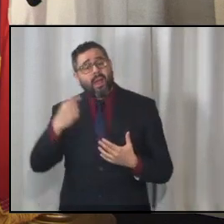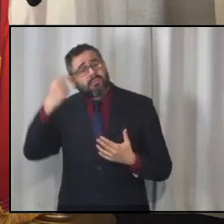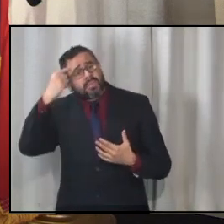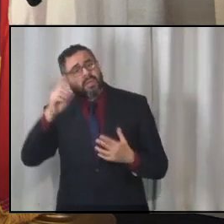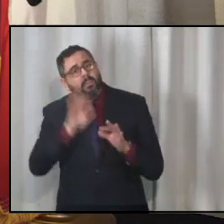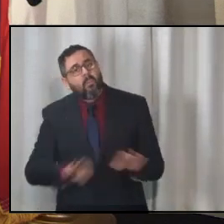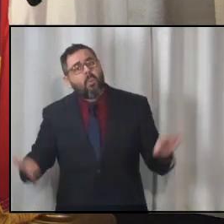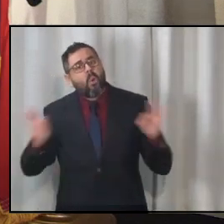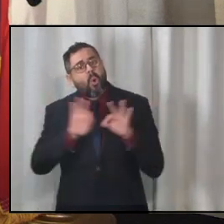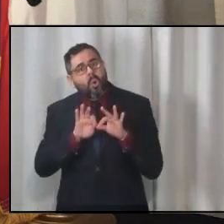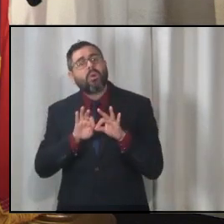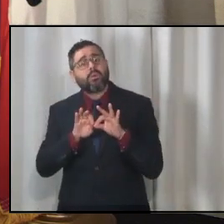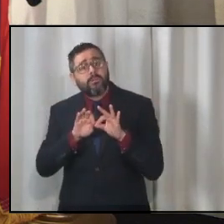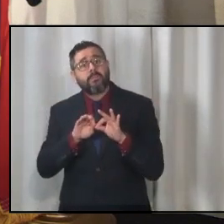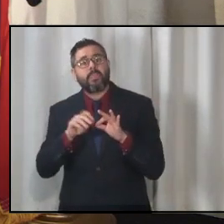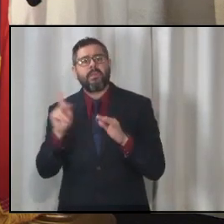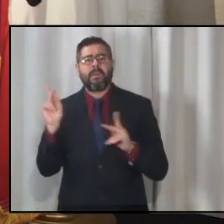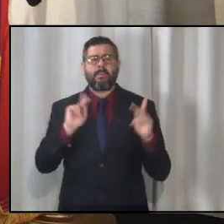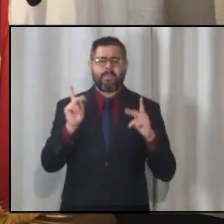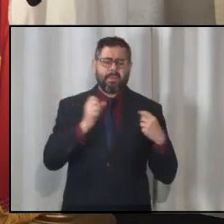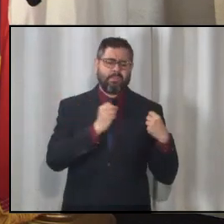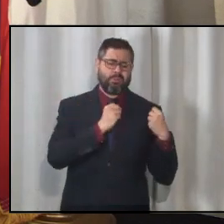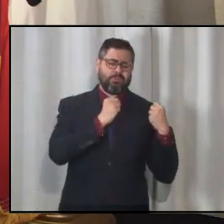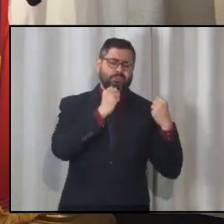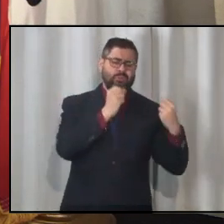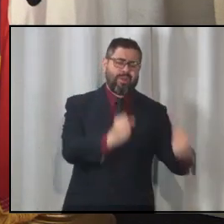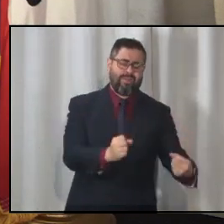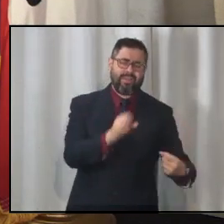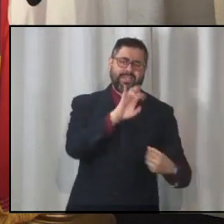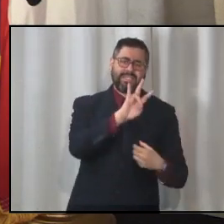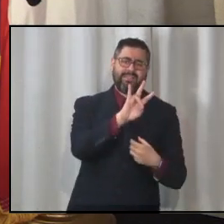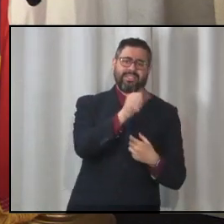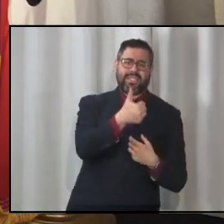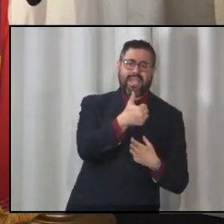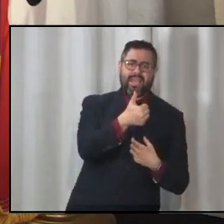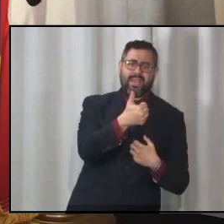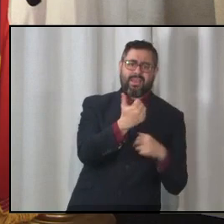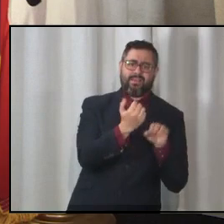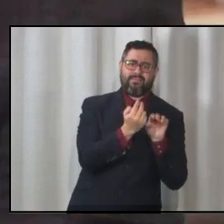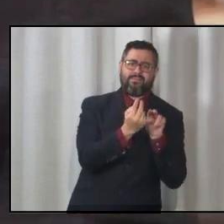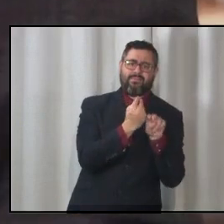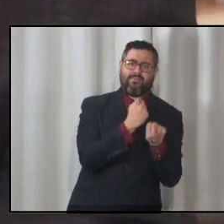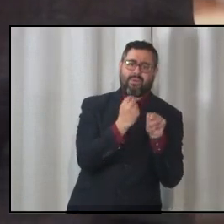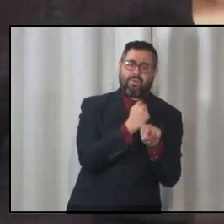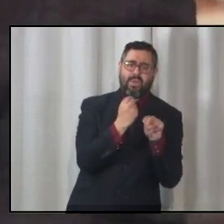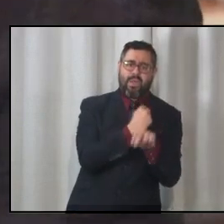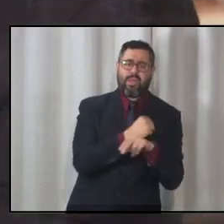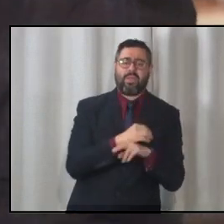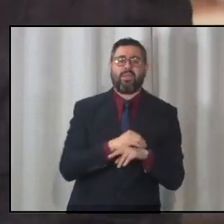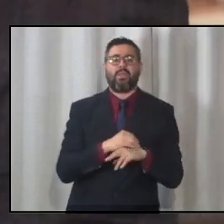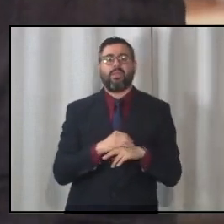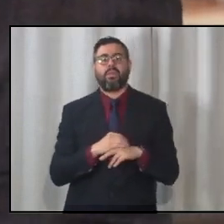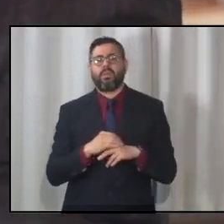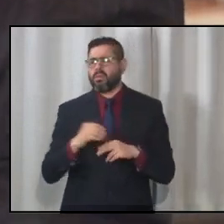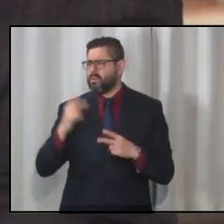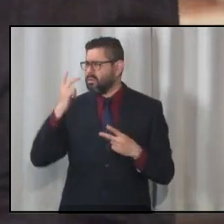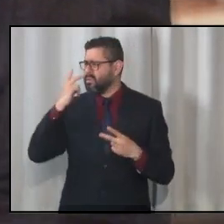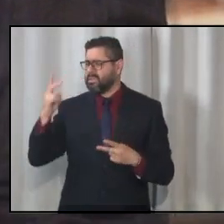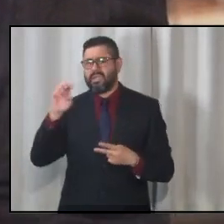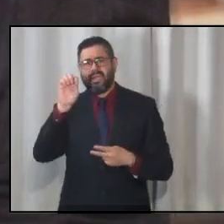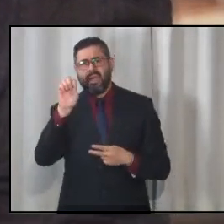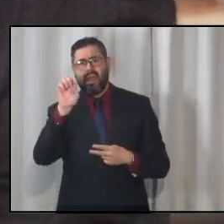when folks are driving down the 710 freeway or exiting into our downtown, you'll see Edison right-of-way. That's